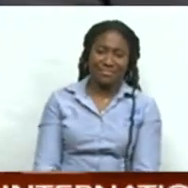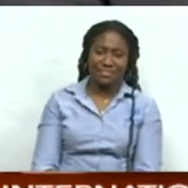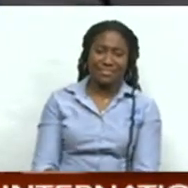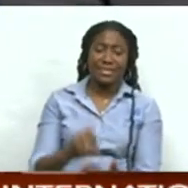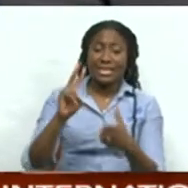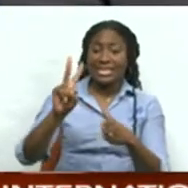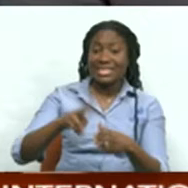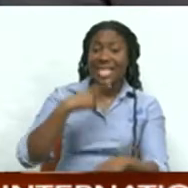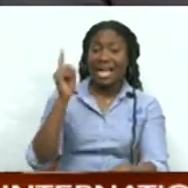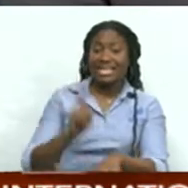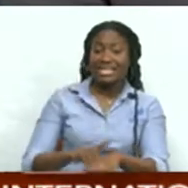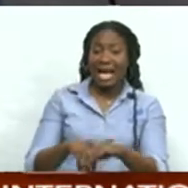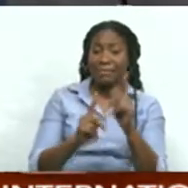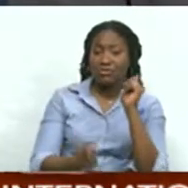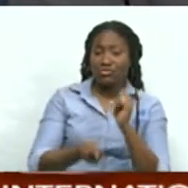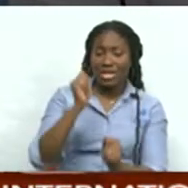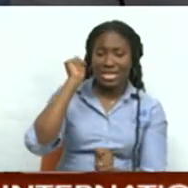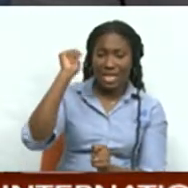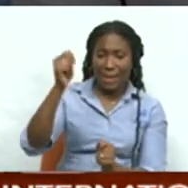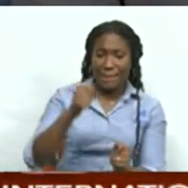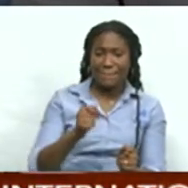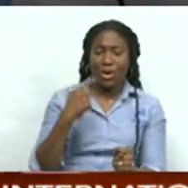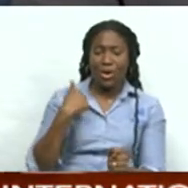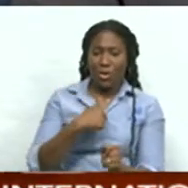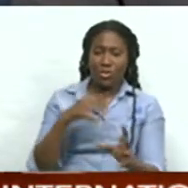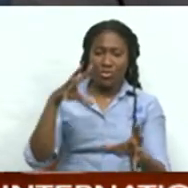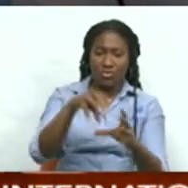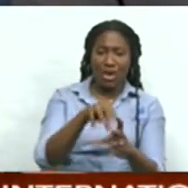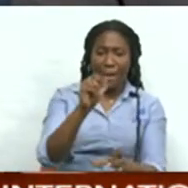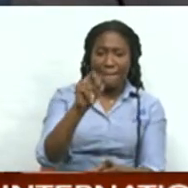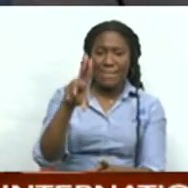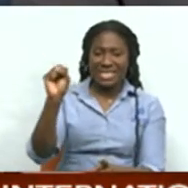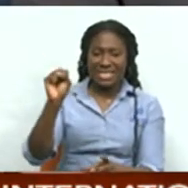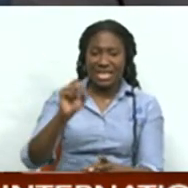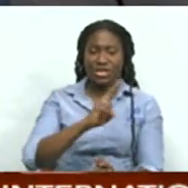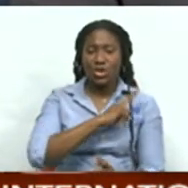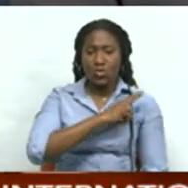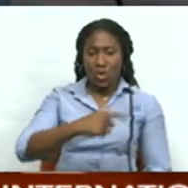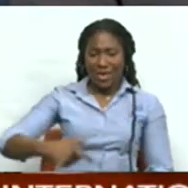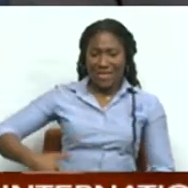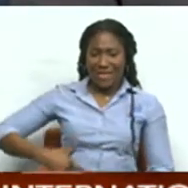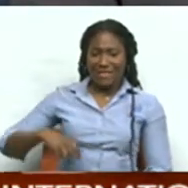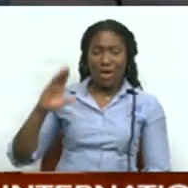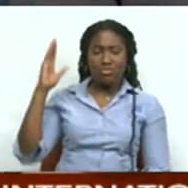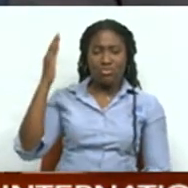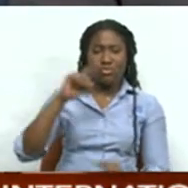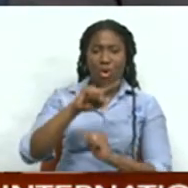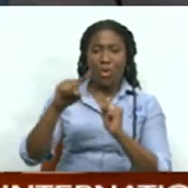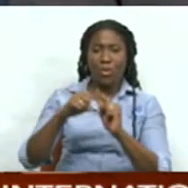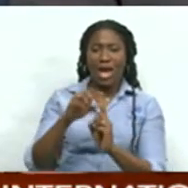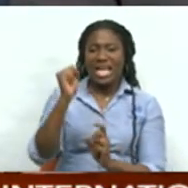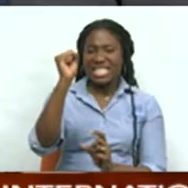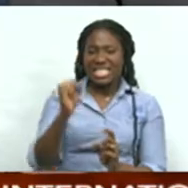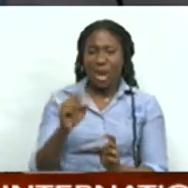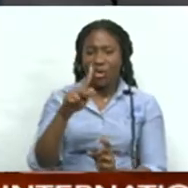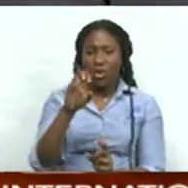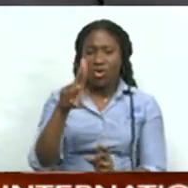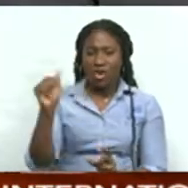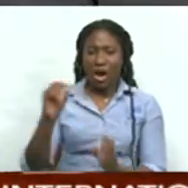Trinidad and Tobago is competing in the Mrs. Universe pageant, which will take place in South Korea in October this